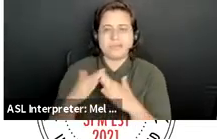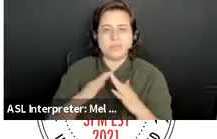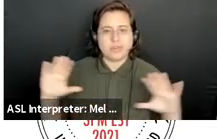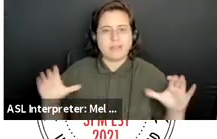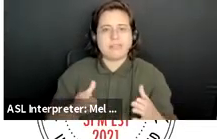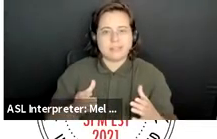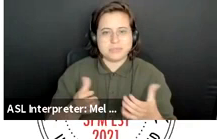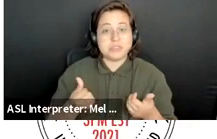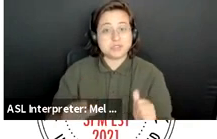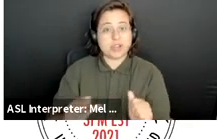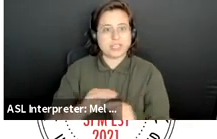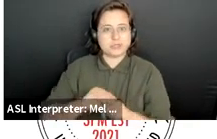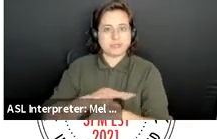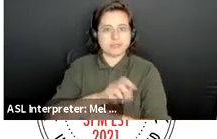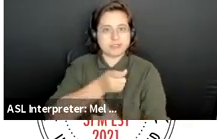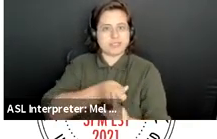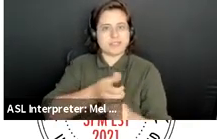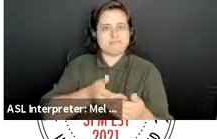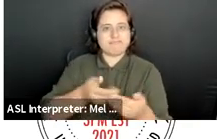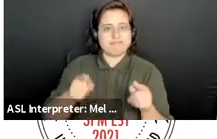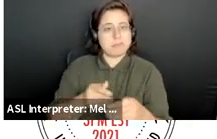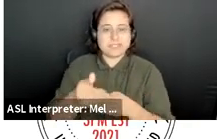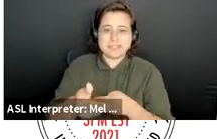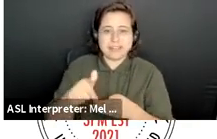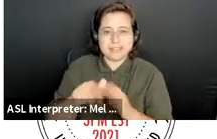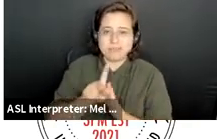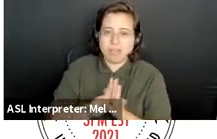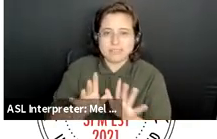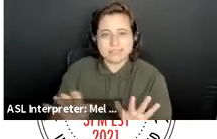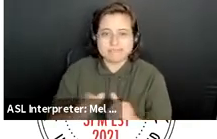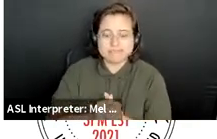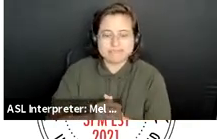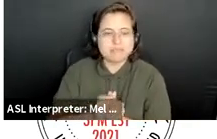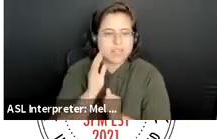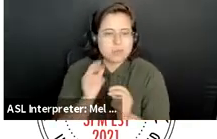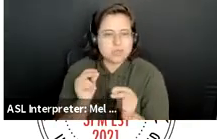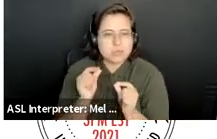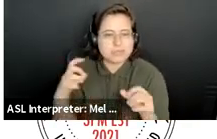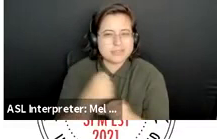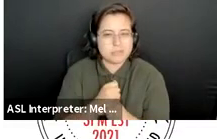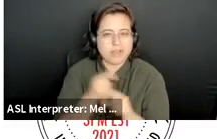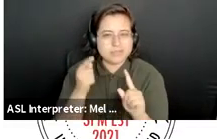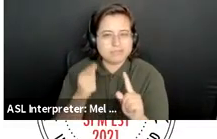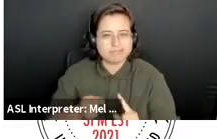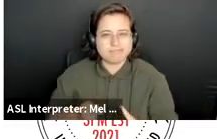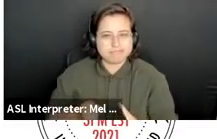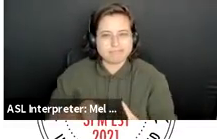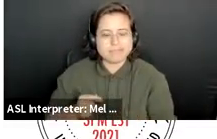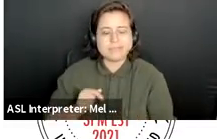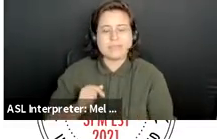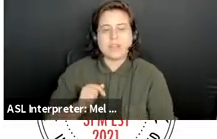have been trying to influence what happens next in this space. And I'm just going to quickly summarize what